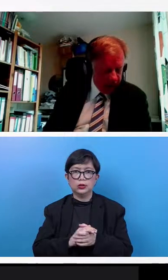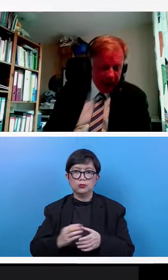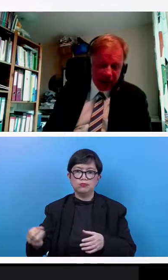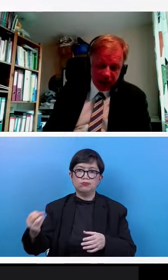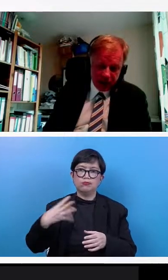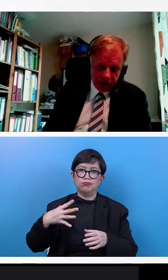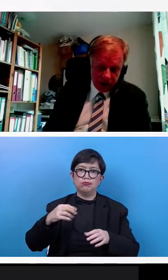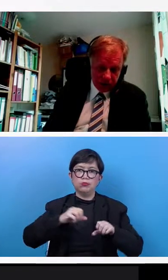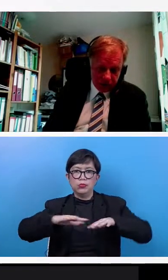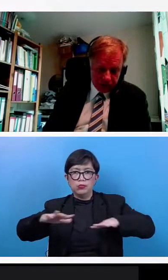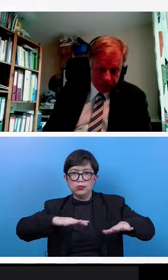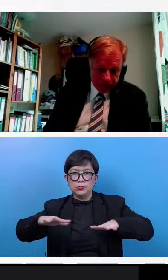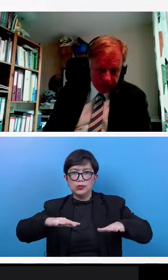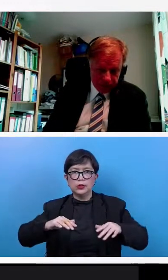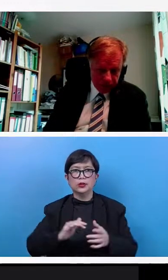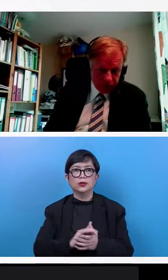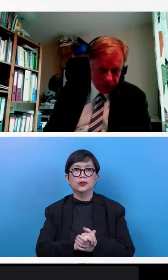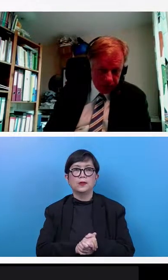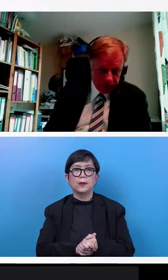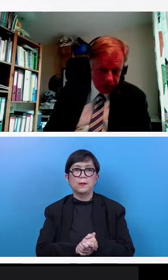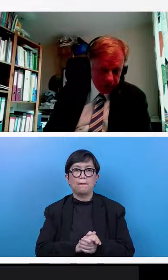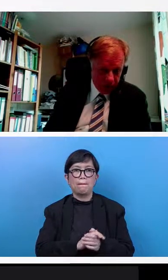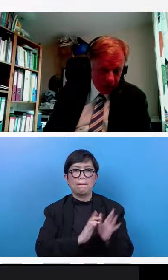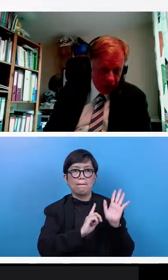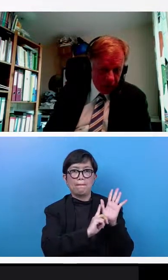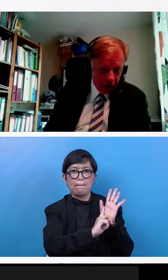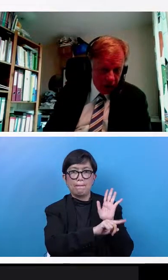Next slide, please.